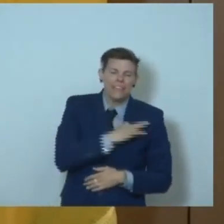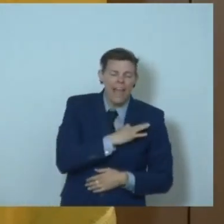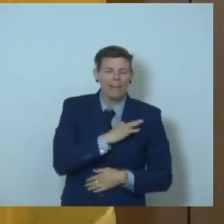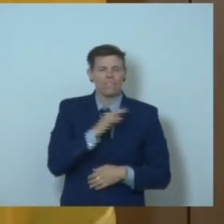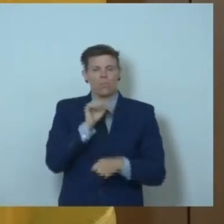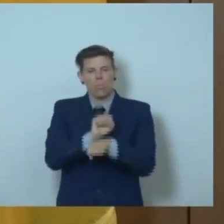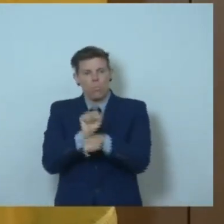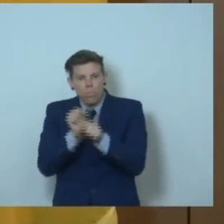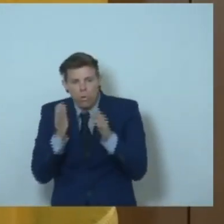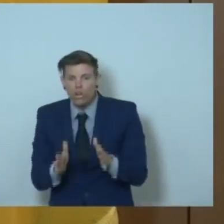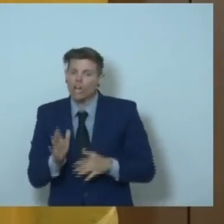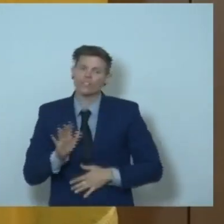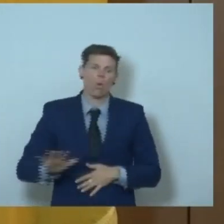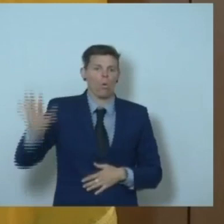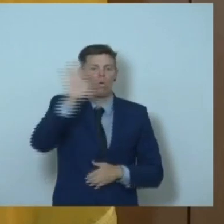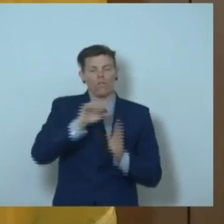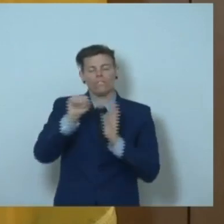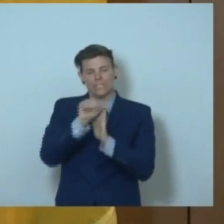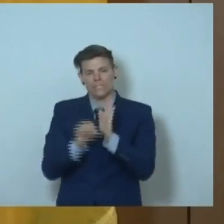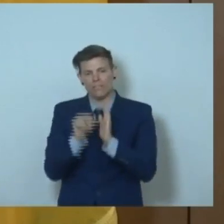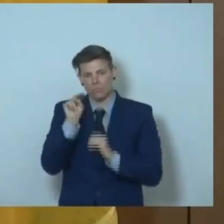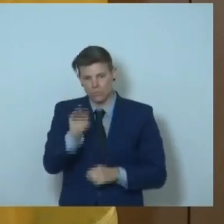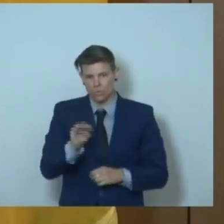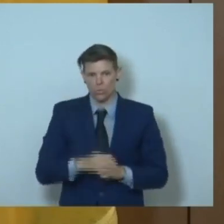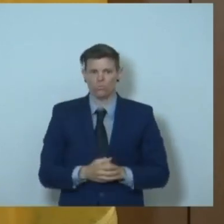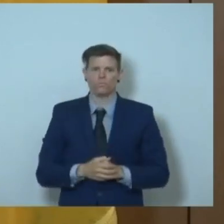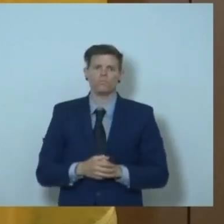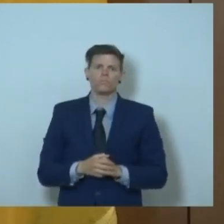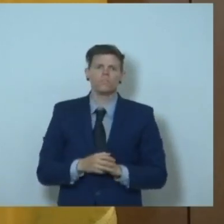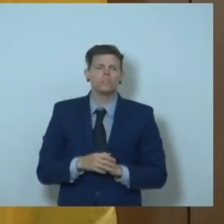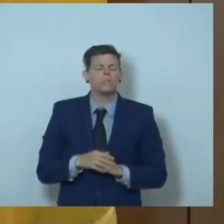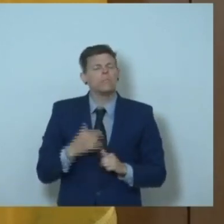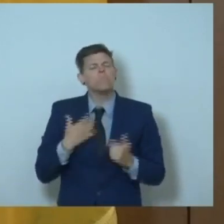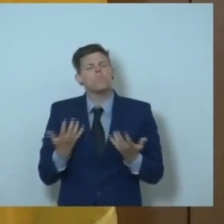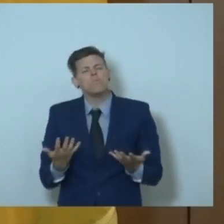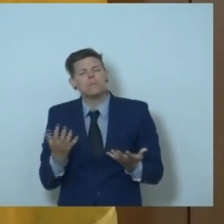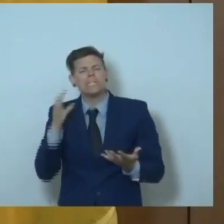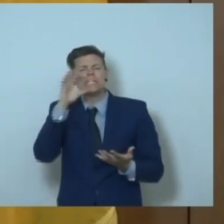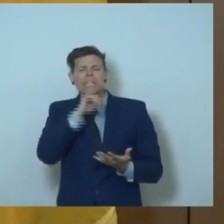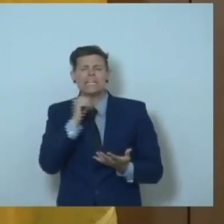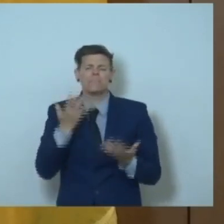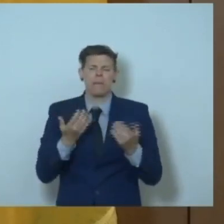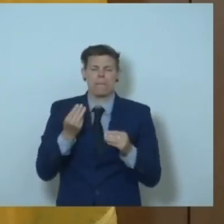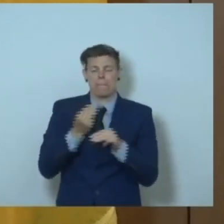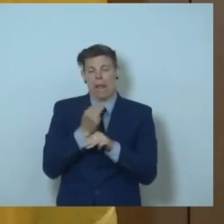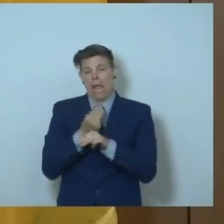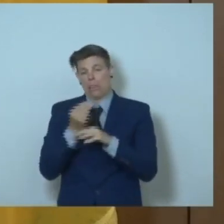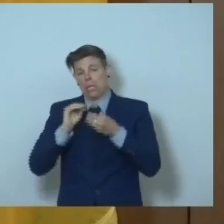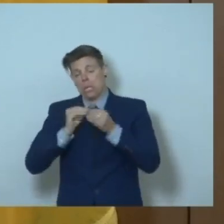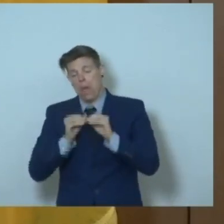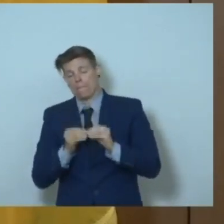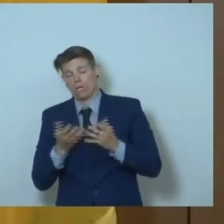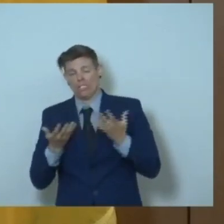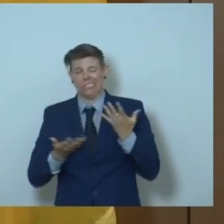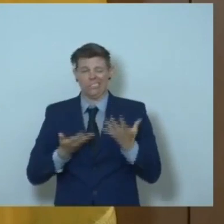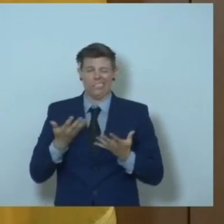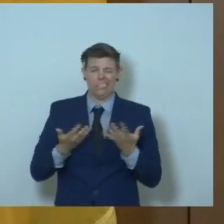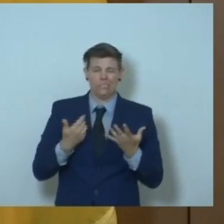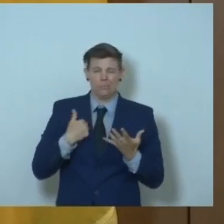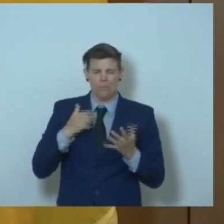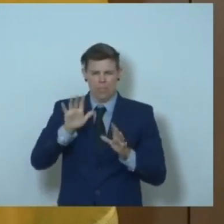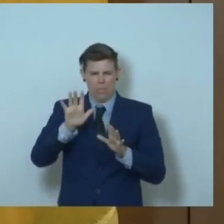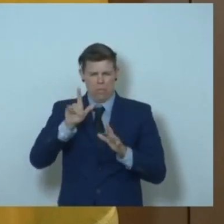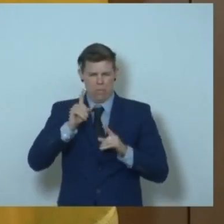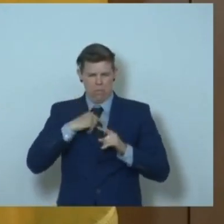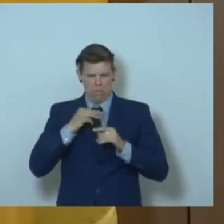the state. And I'm going to make a guess, and I might make the Matt try to make it not a guess.